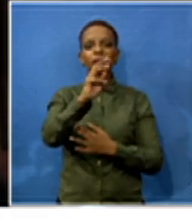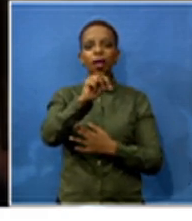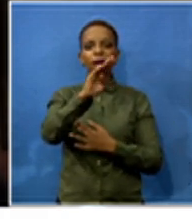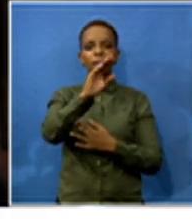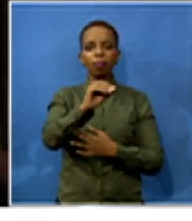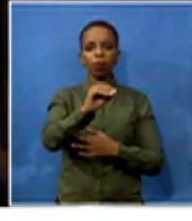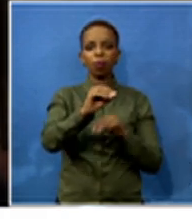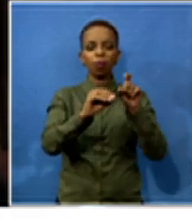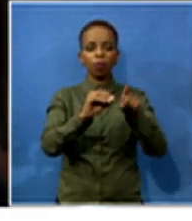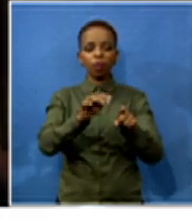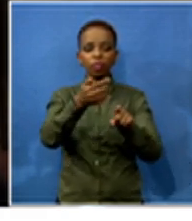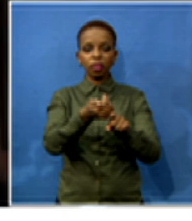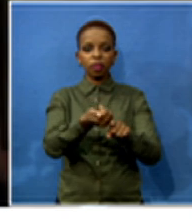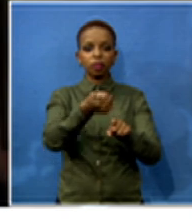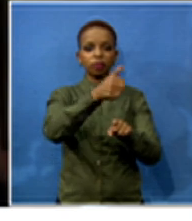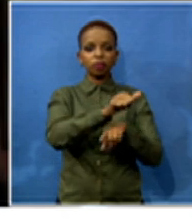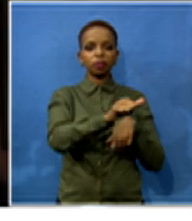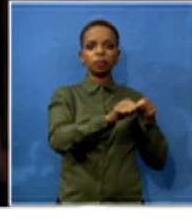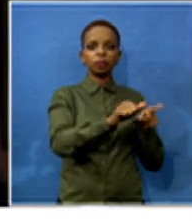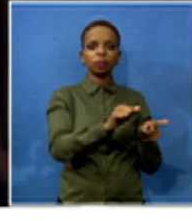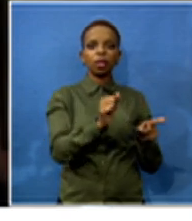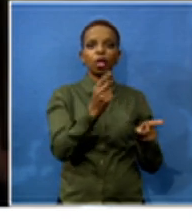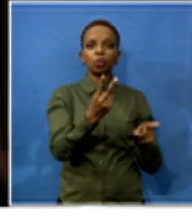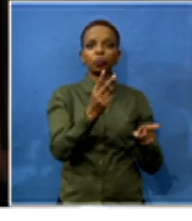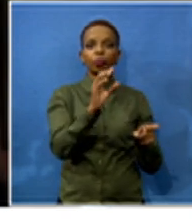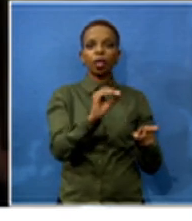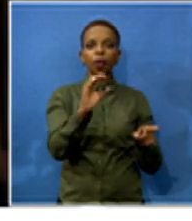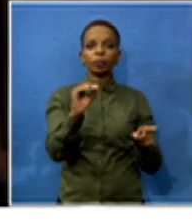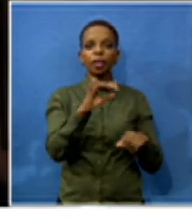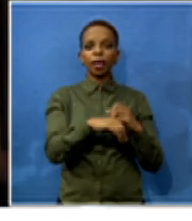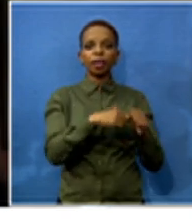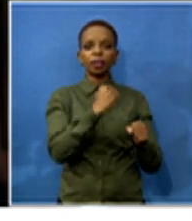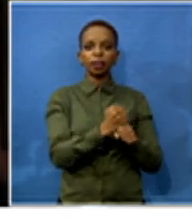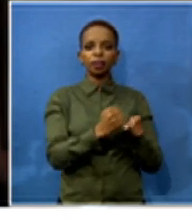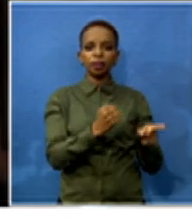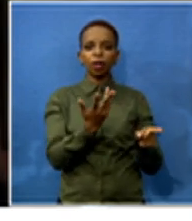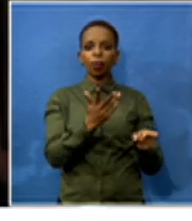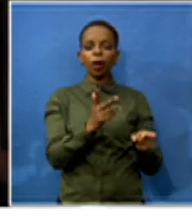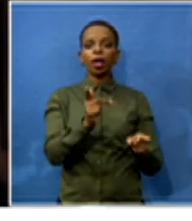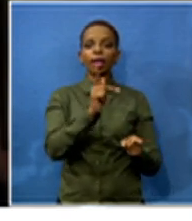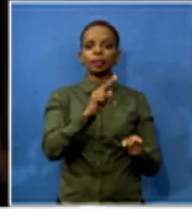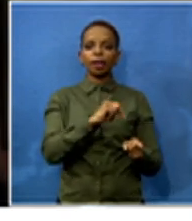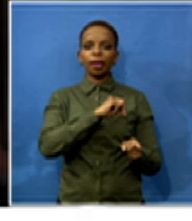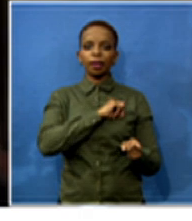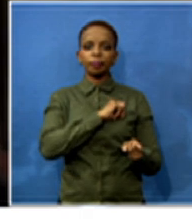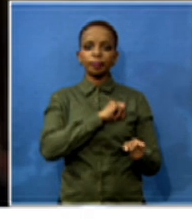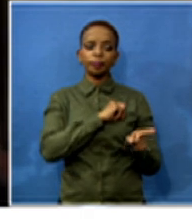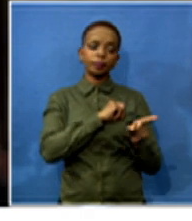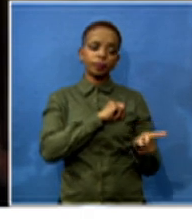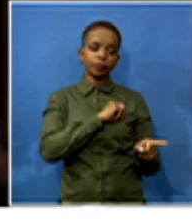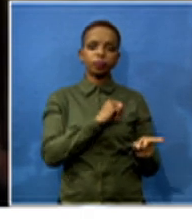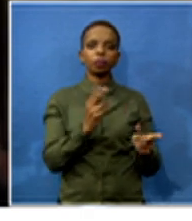Limpopo. And then in 2000, a site in northern KwaZulu-Natal operated by the Africa